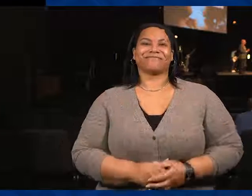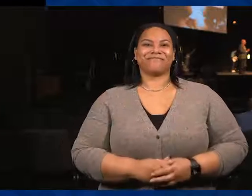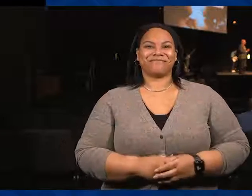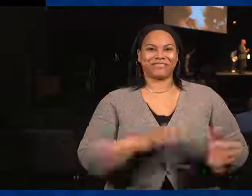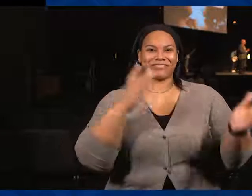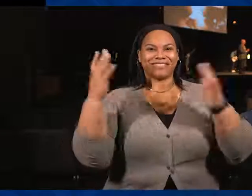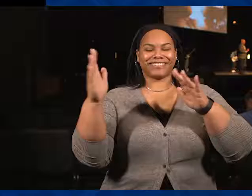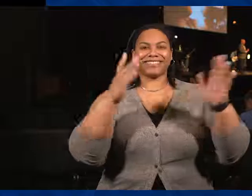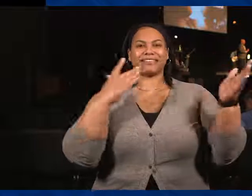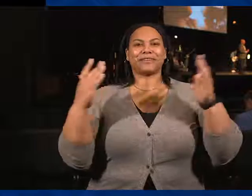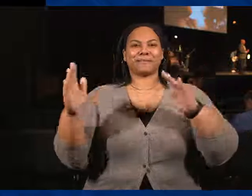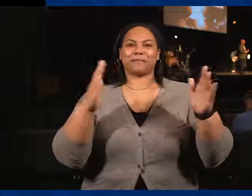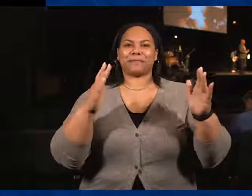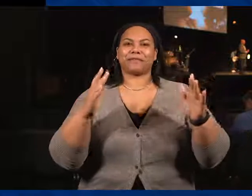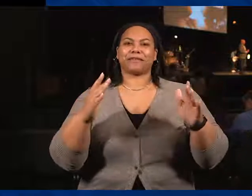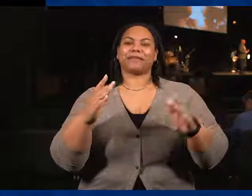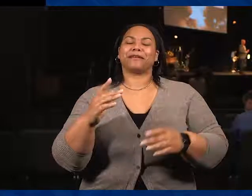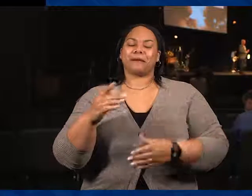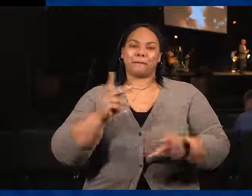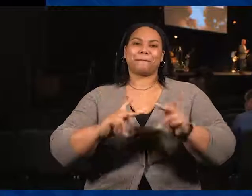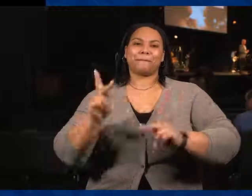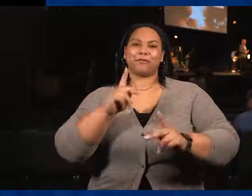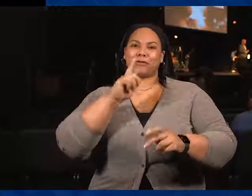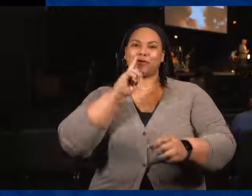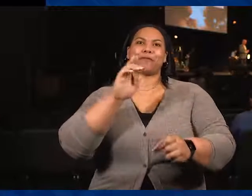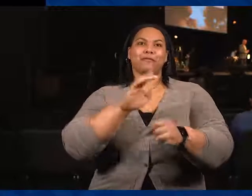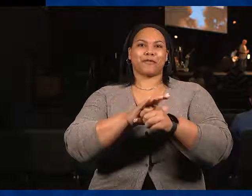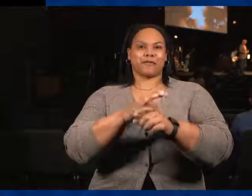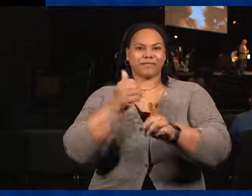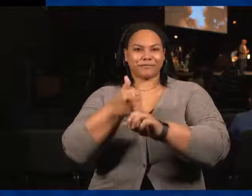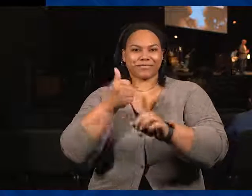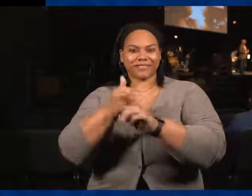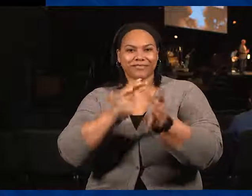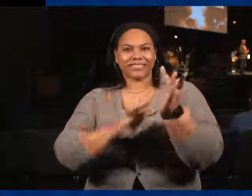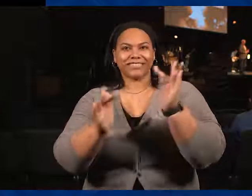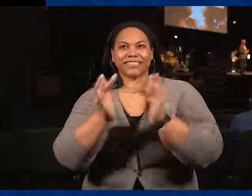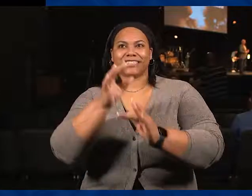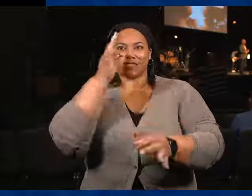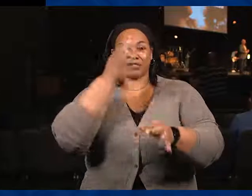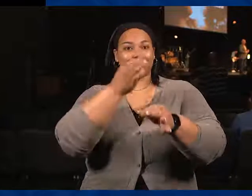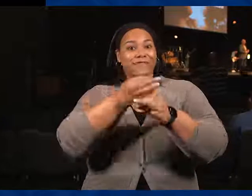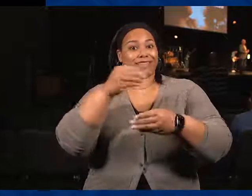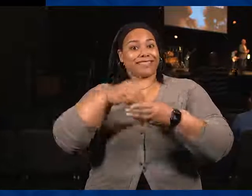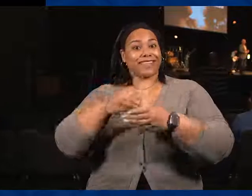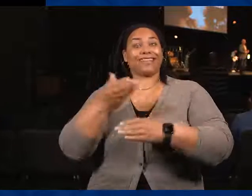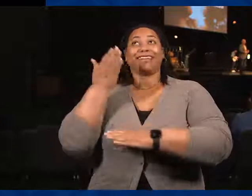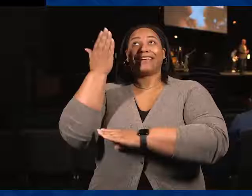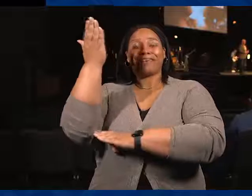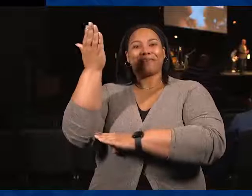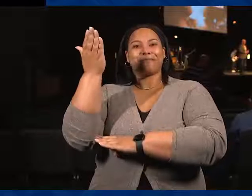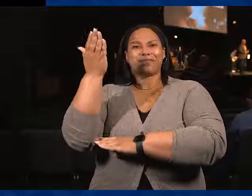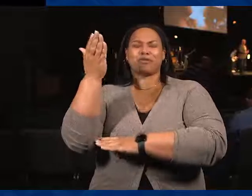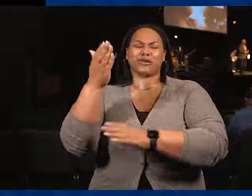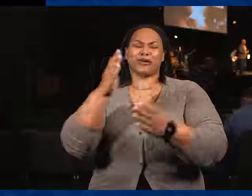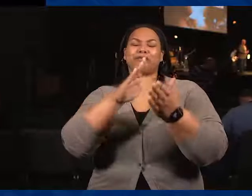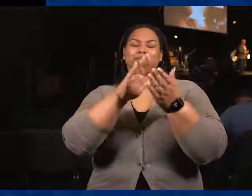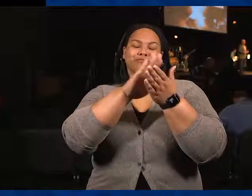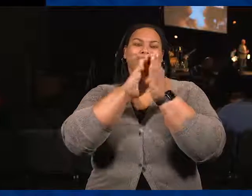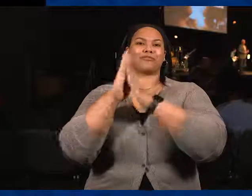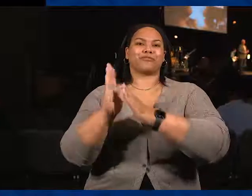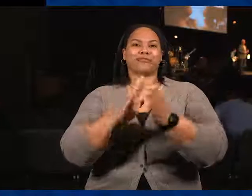People are dedicating themselves to Jesus and their faith in Him, so we're going to praise Him and celebrate with them. But please